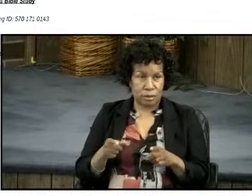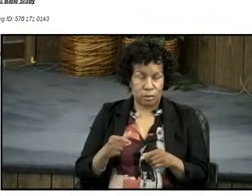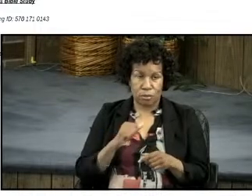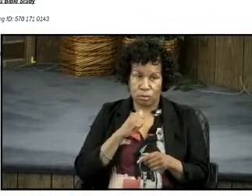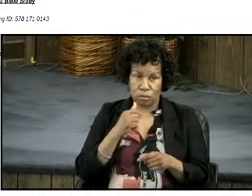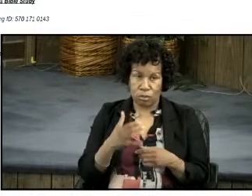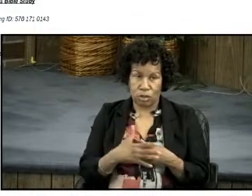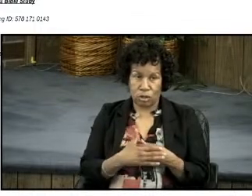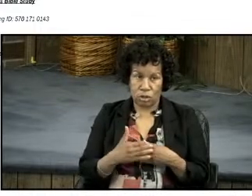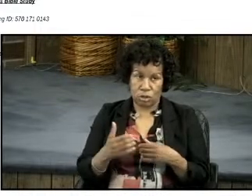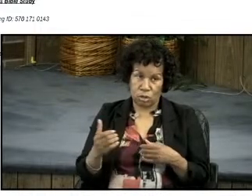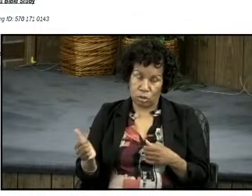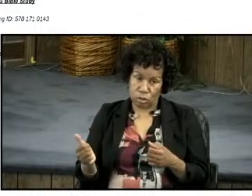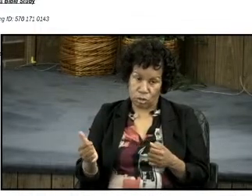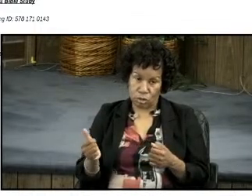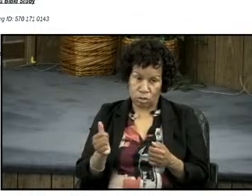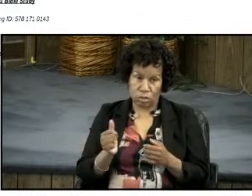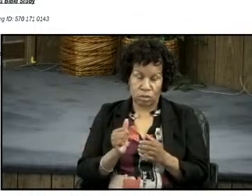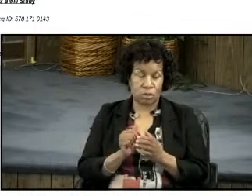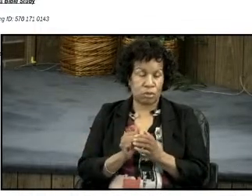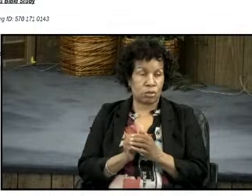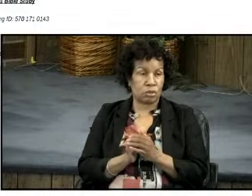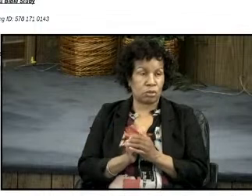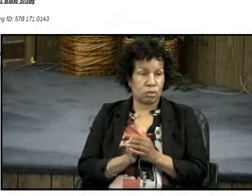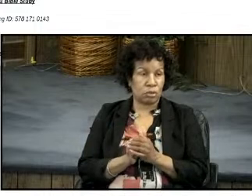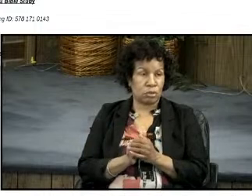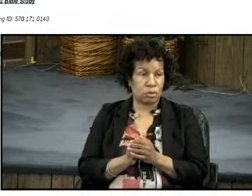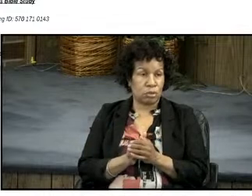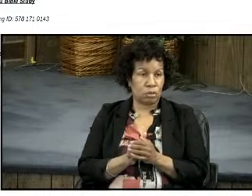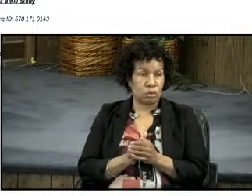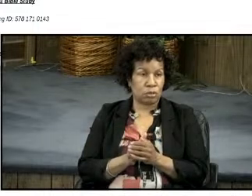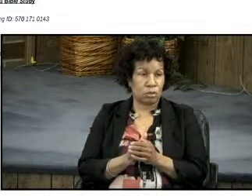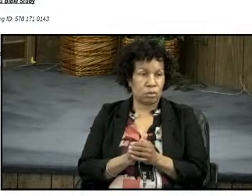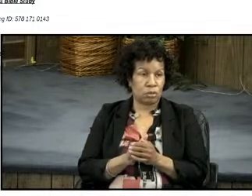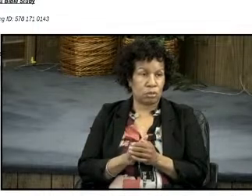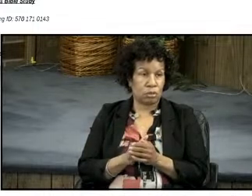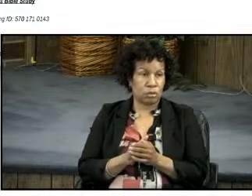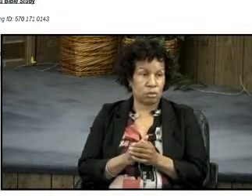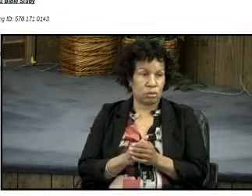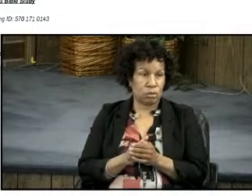7 days a week, prayer and worship going on, but I was doing something else.